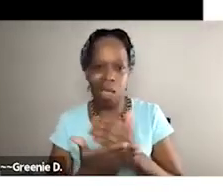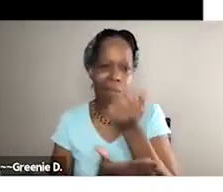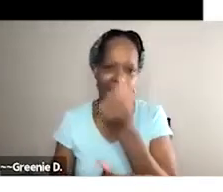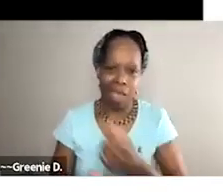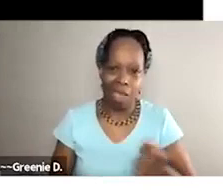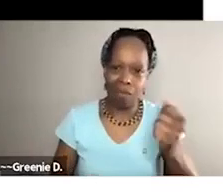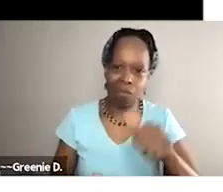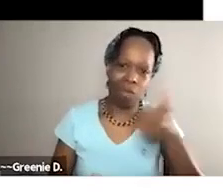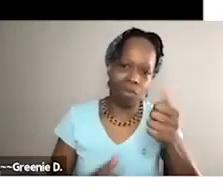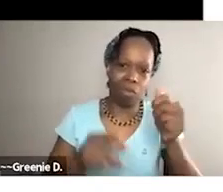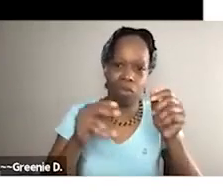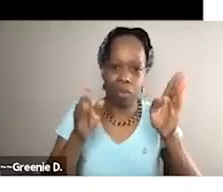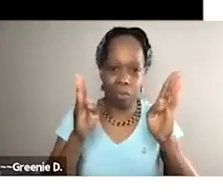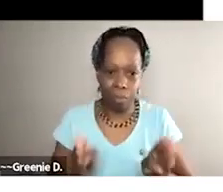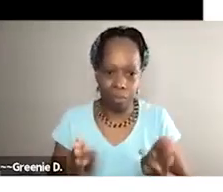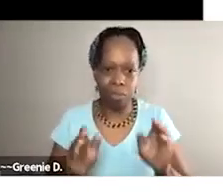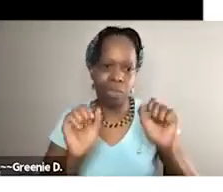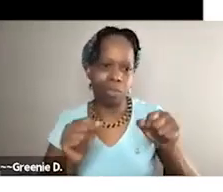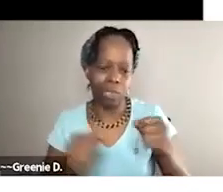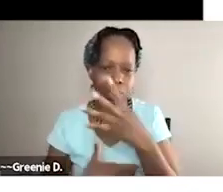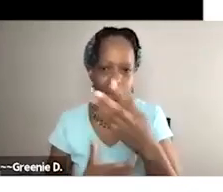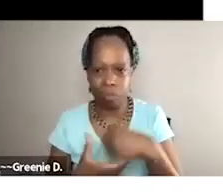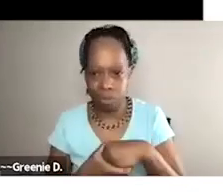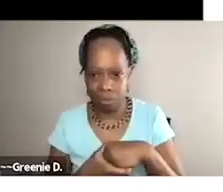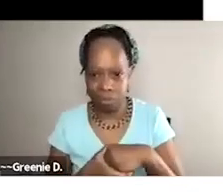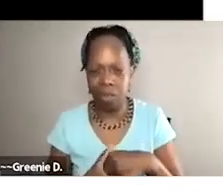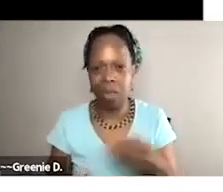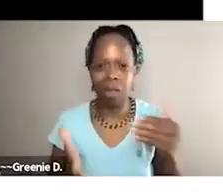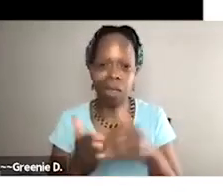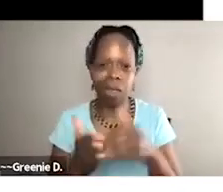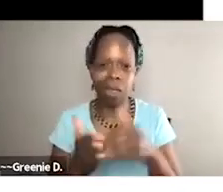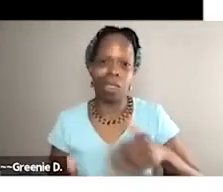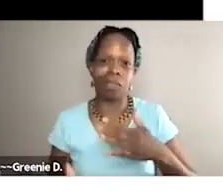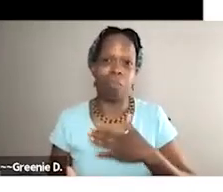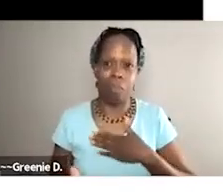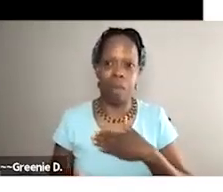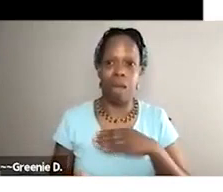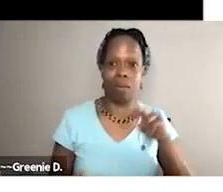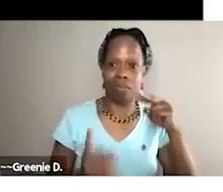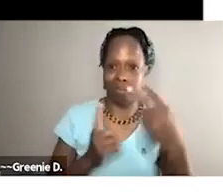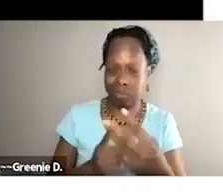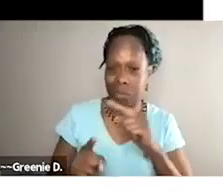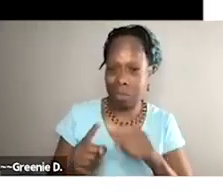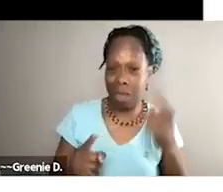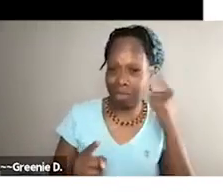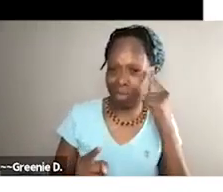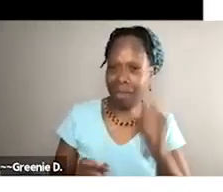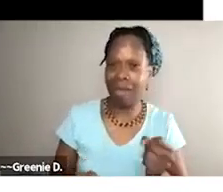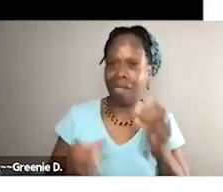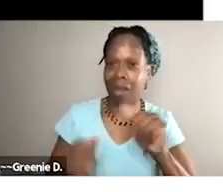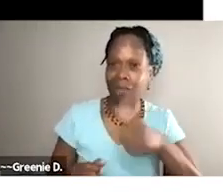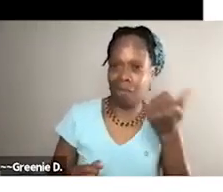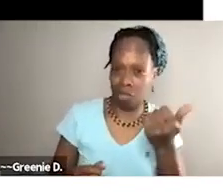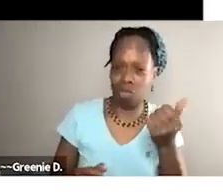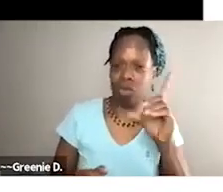Again, my perspective, but probably the perspective of a lot of other disabled people, is that attitudinal